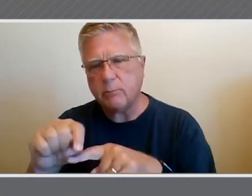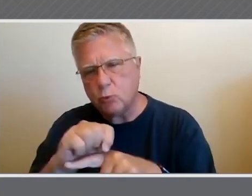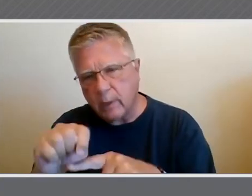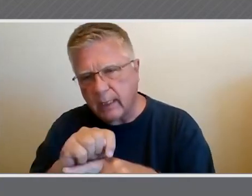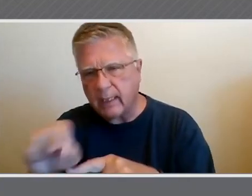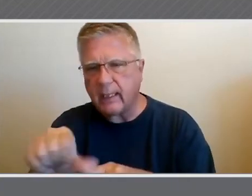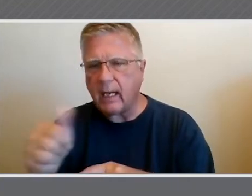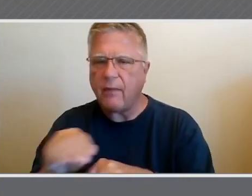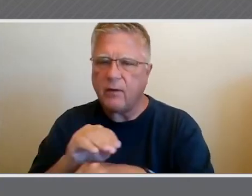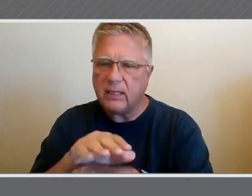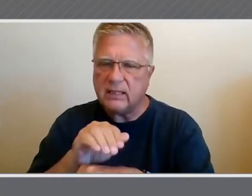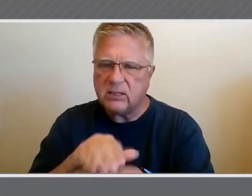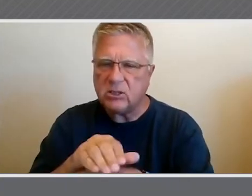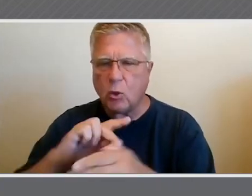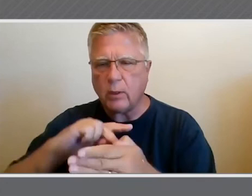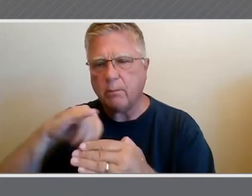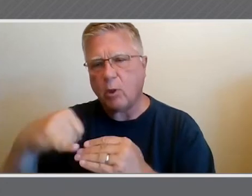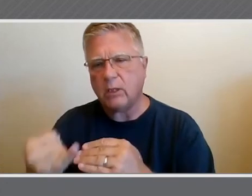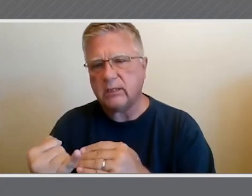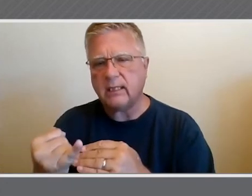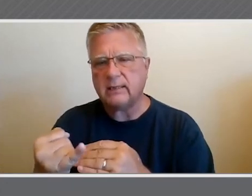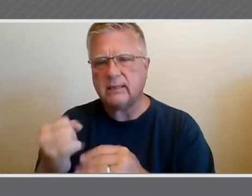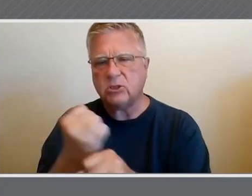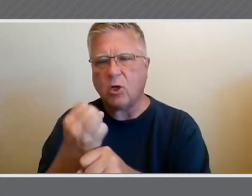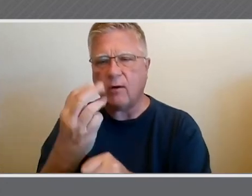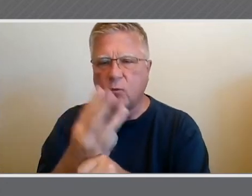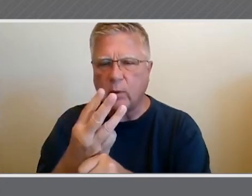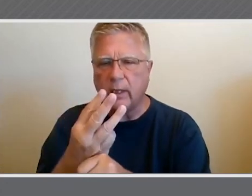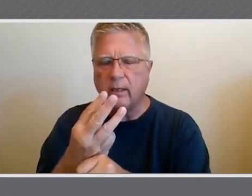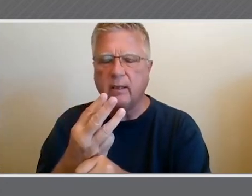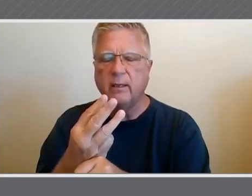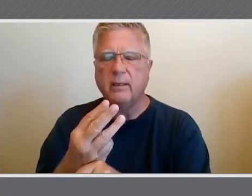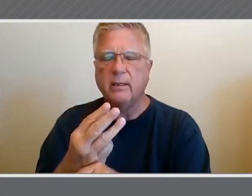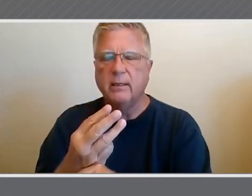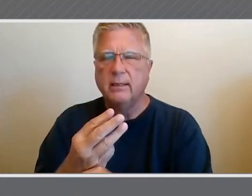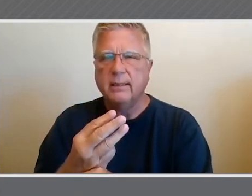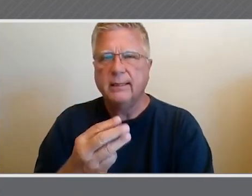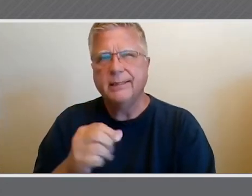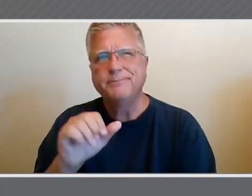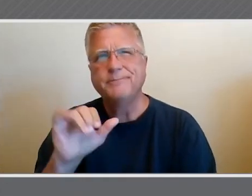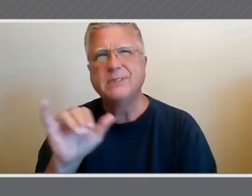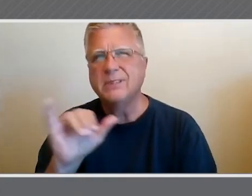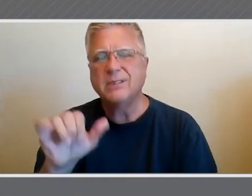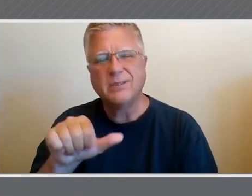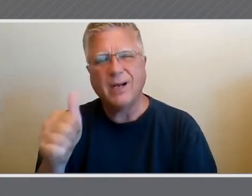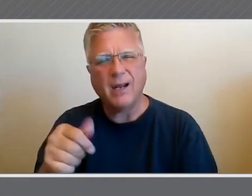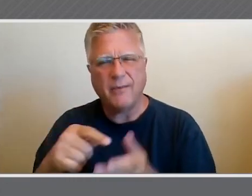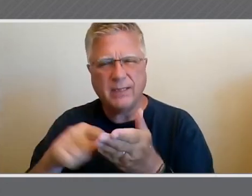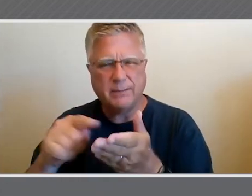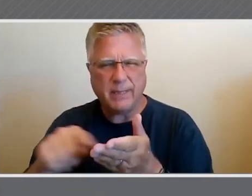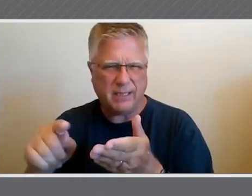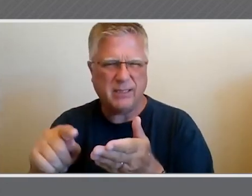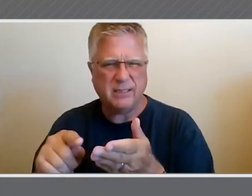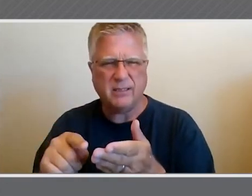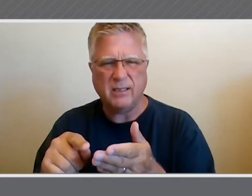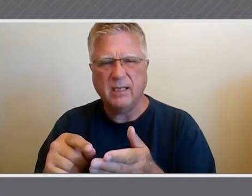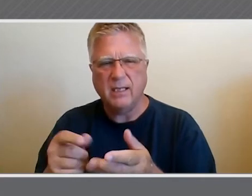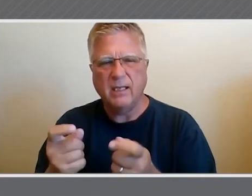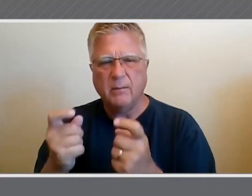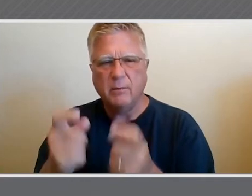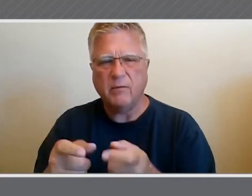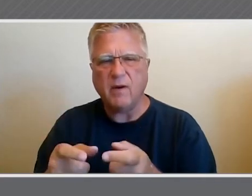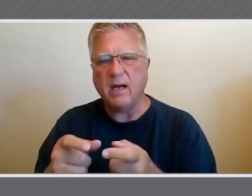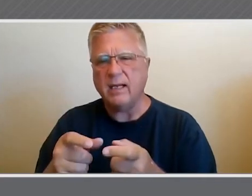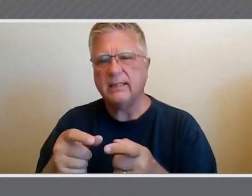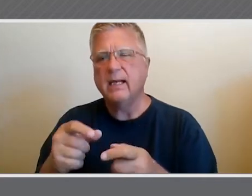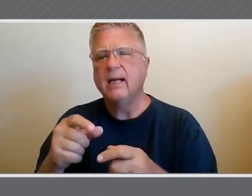consulting projects, software. And then there's also other expenditures that supply city employees with the physical